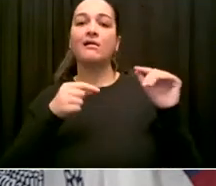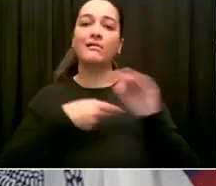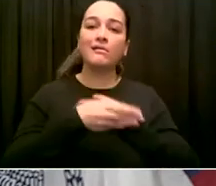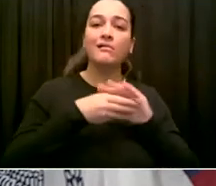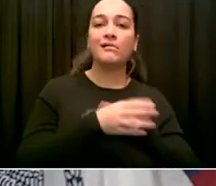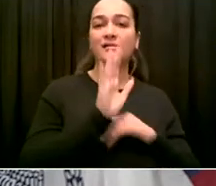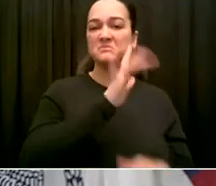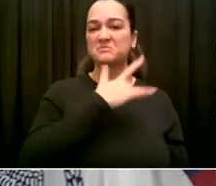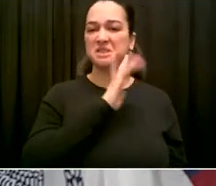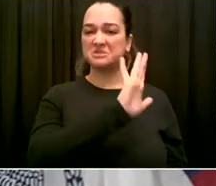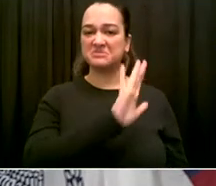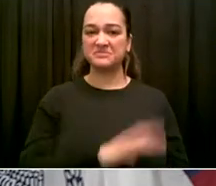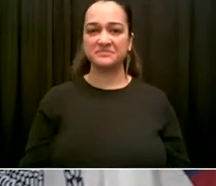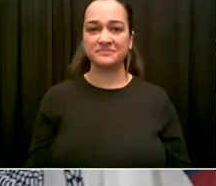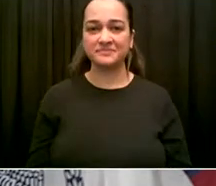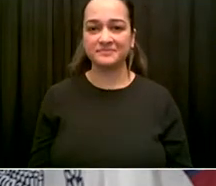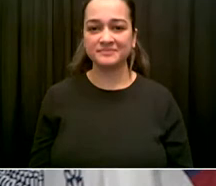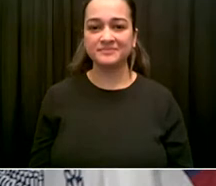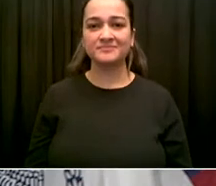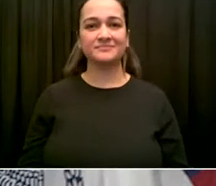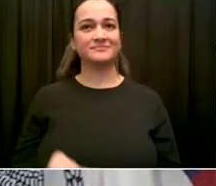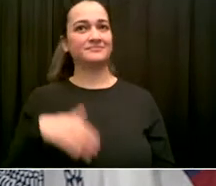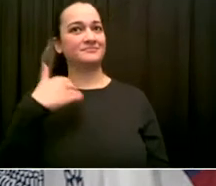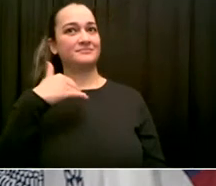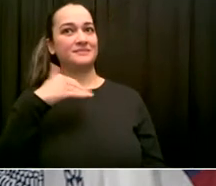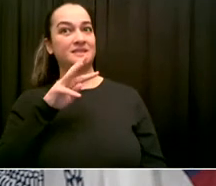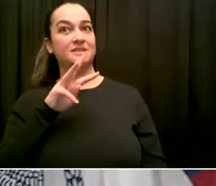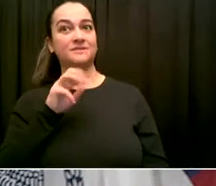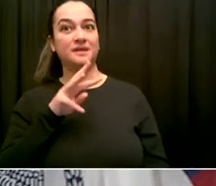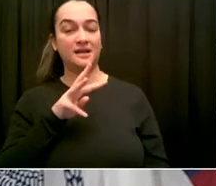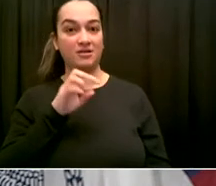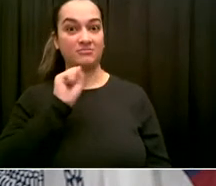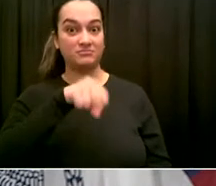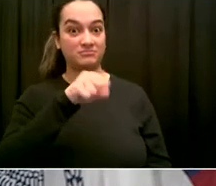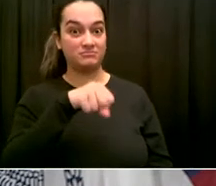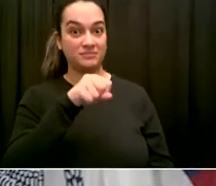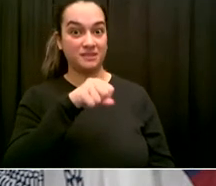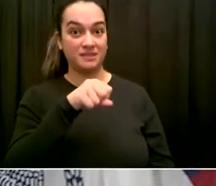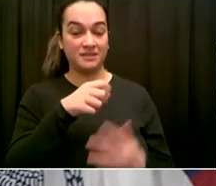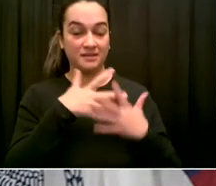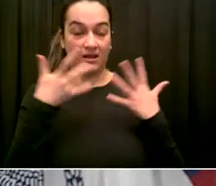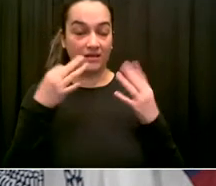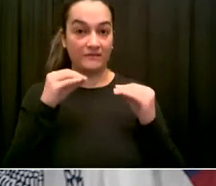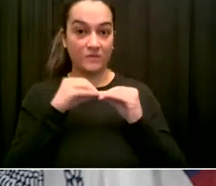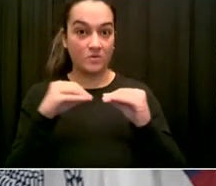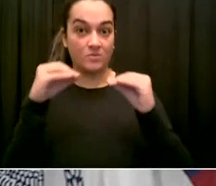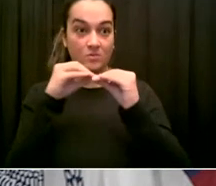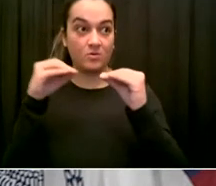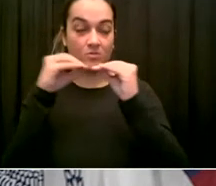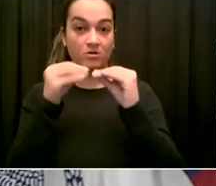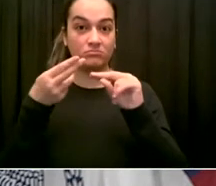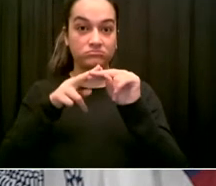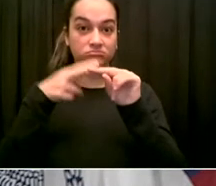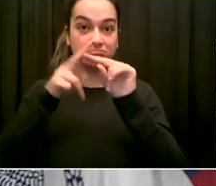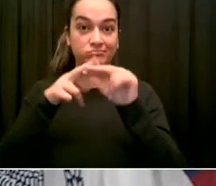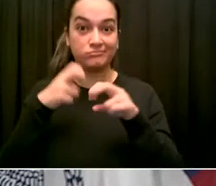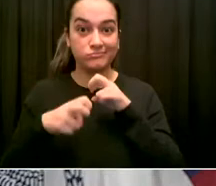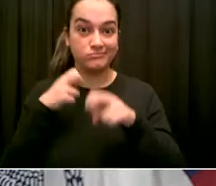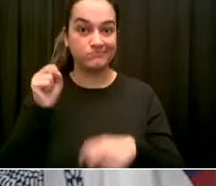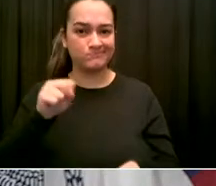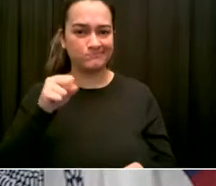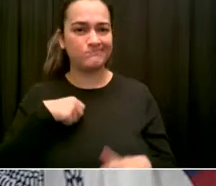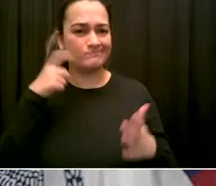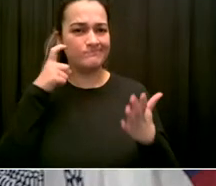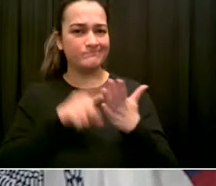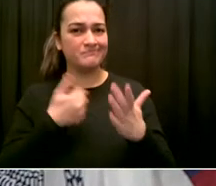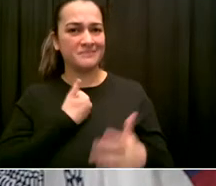for New York State as they're still putting the budget together. Do you feel like the process has at all slowed down in terms of holding the